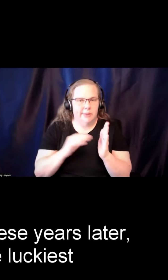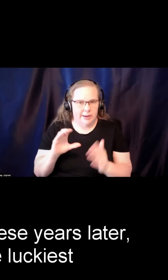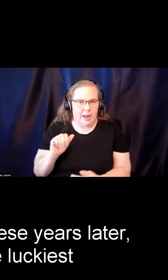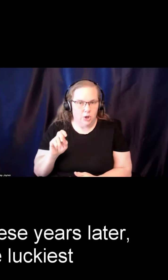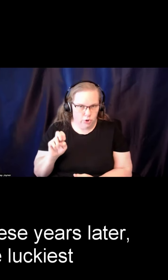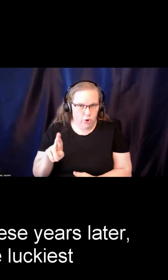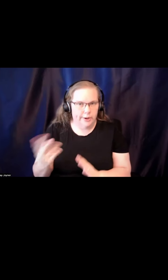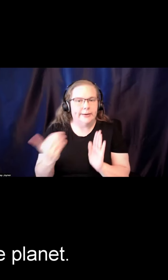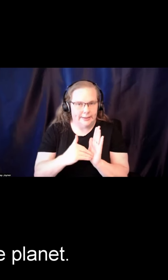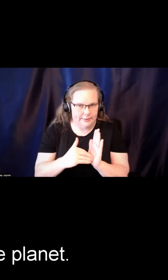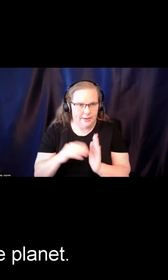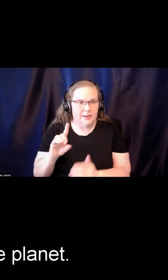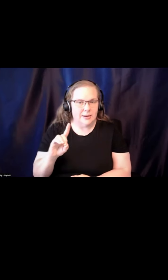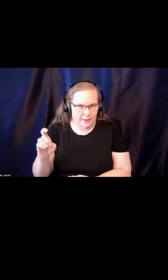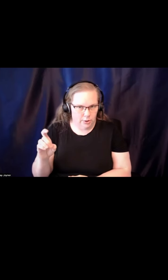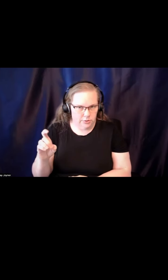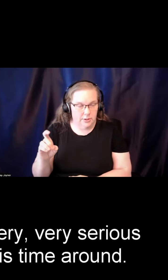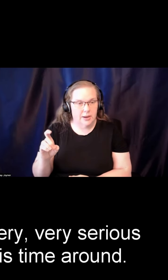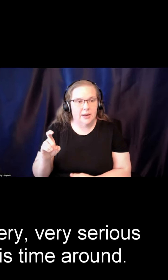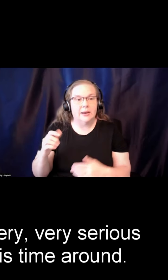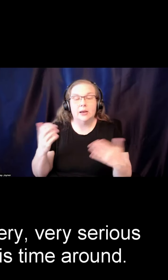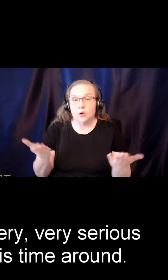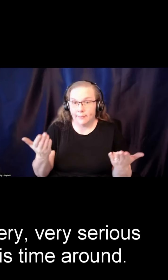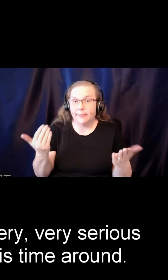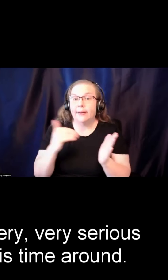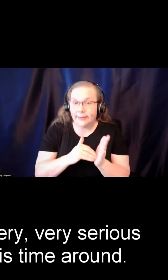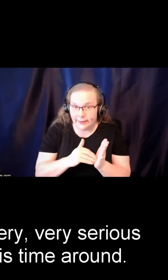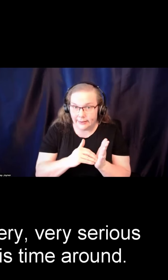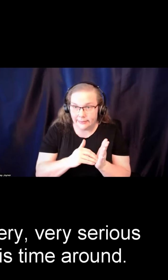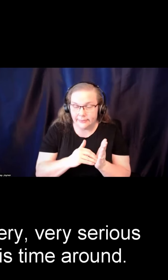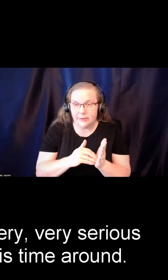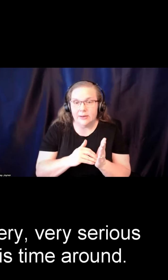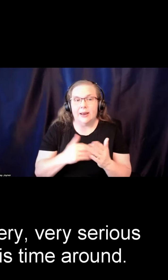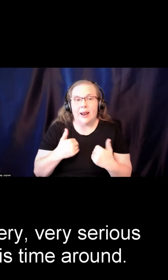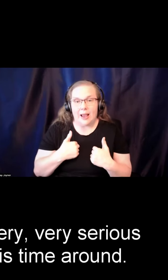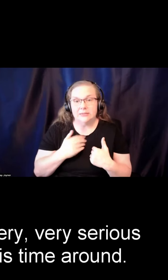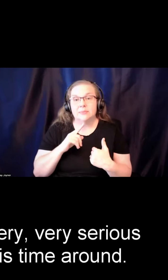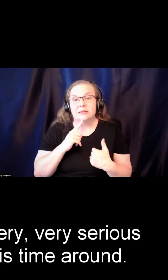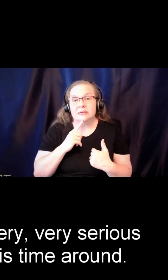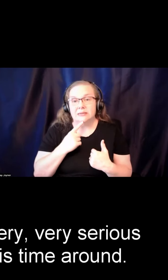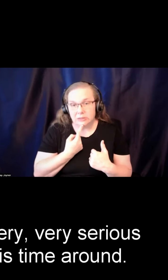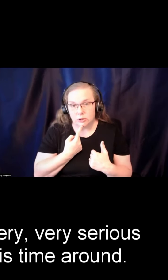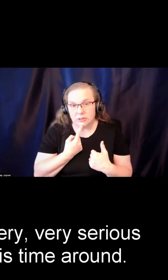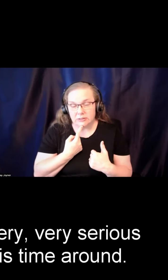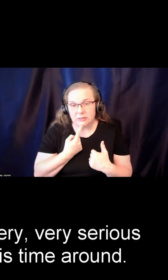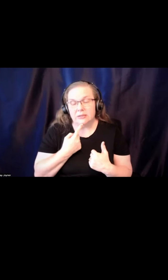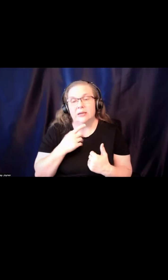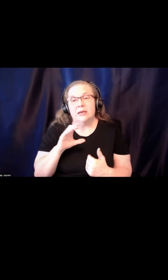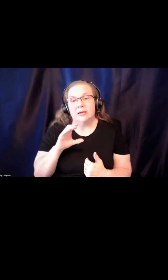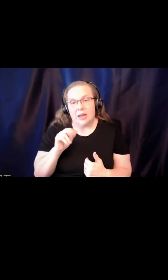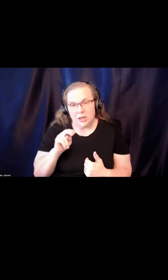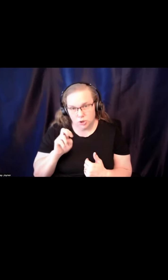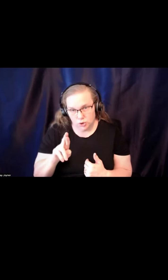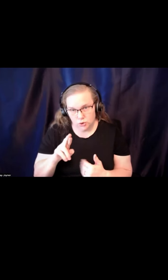one of the luckiest people on the planet. And I went through very, very serious cancer treatment this time around.